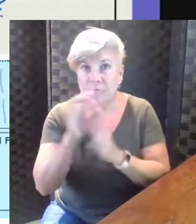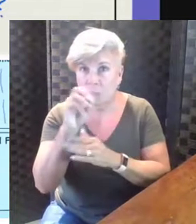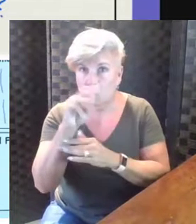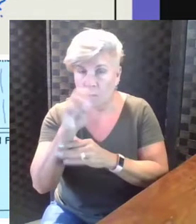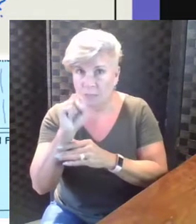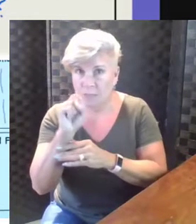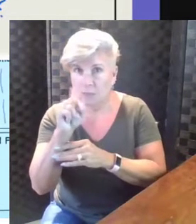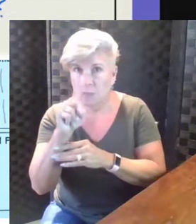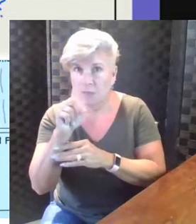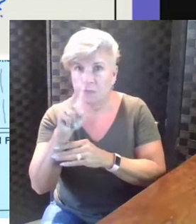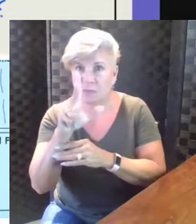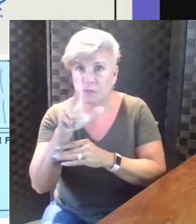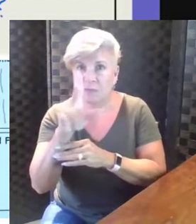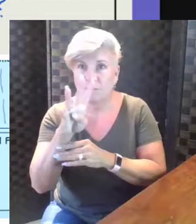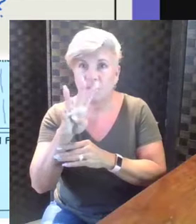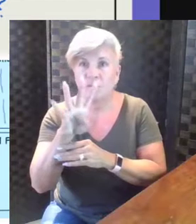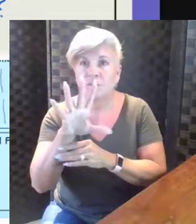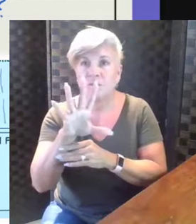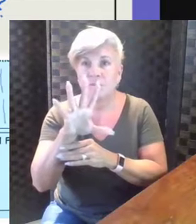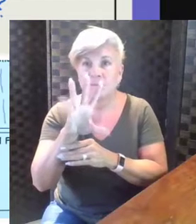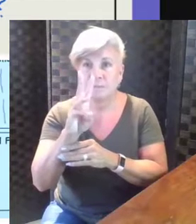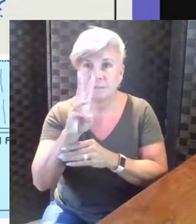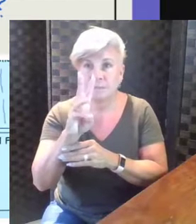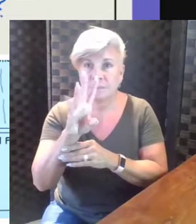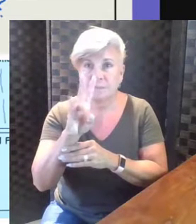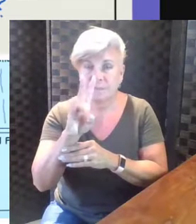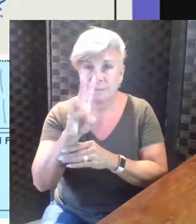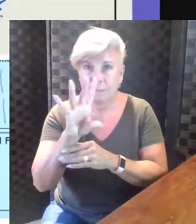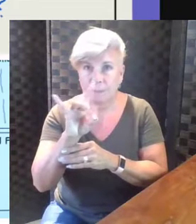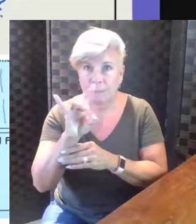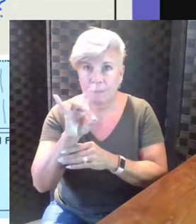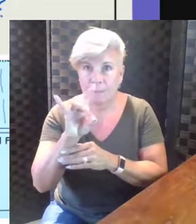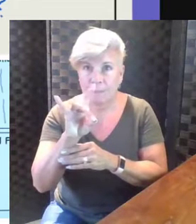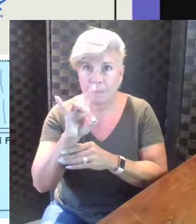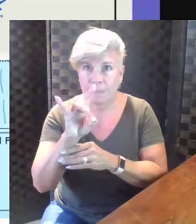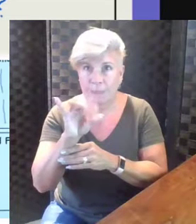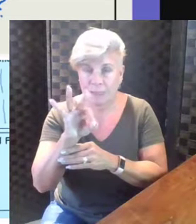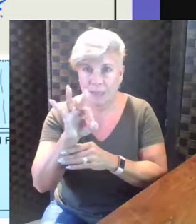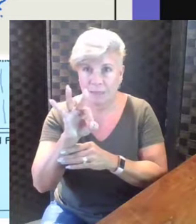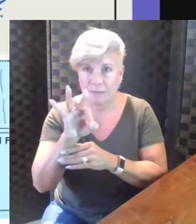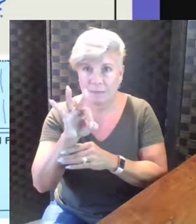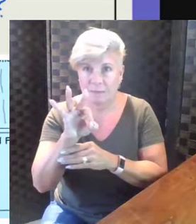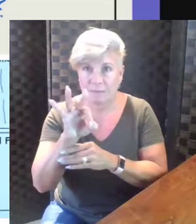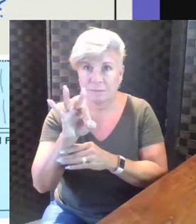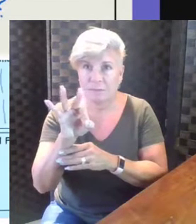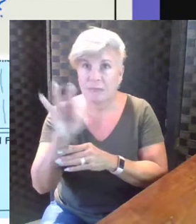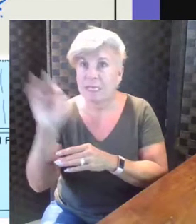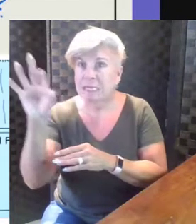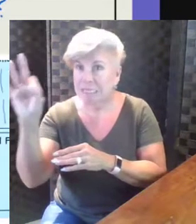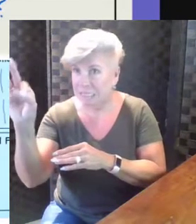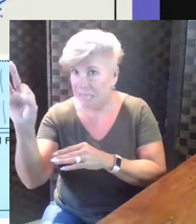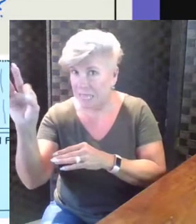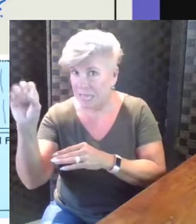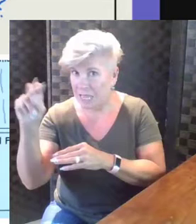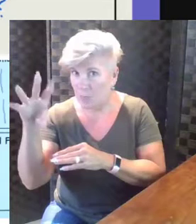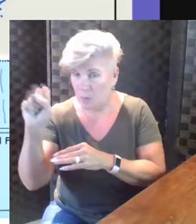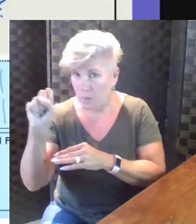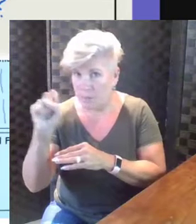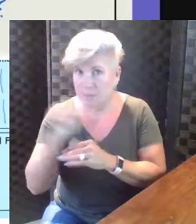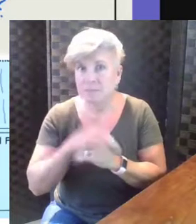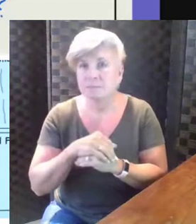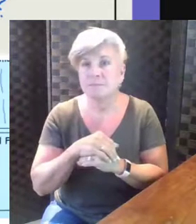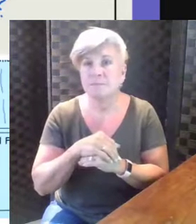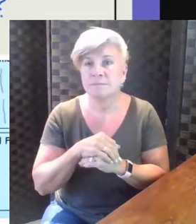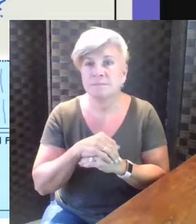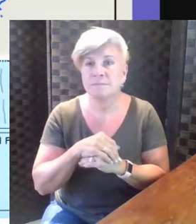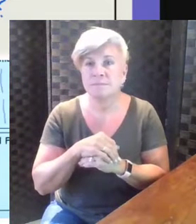1s. 1, 2, 3, 4, 5, 6, 7, 8, 9. So I have 9